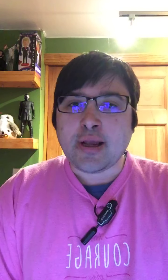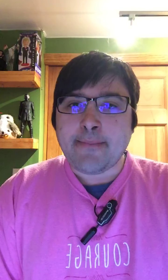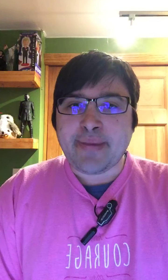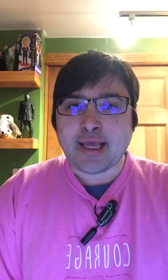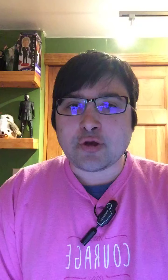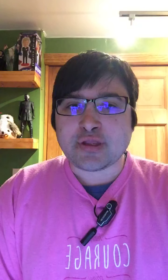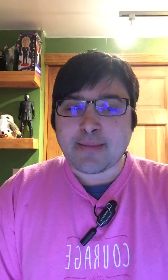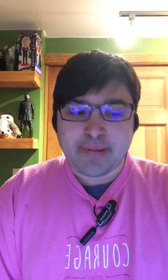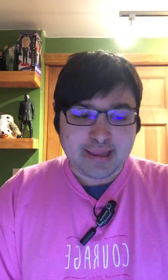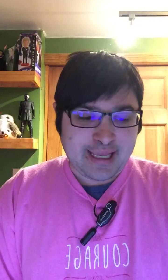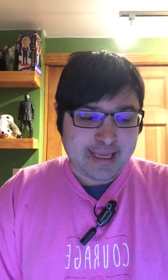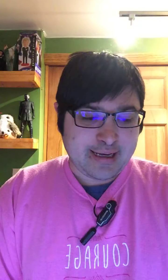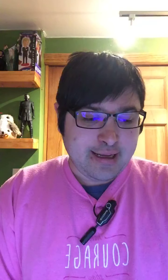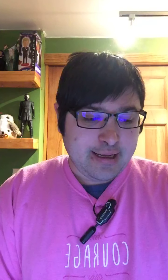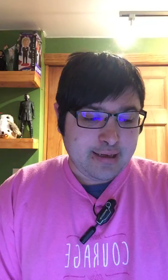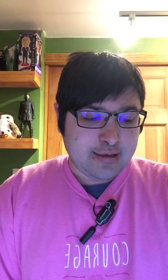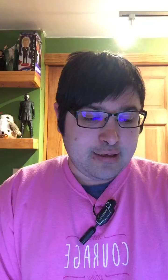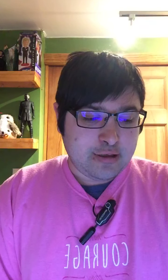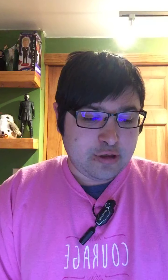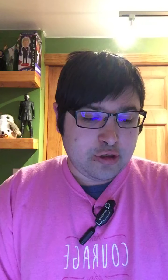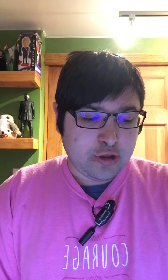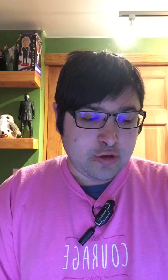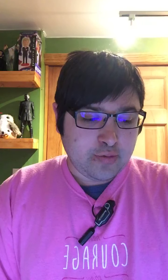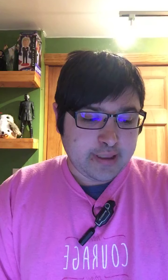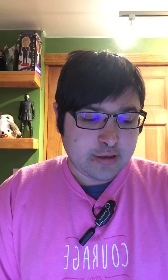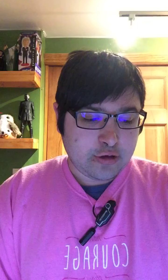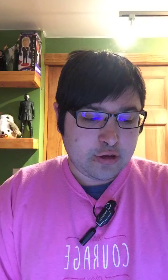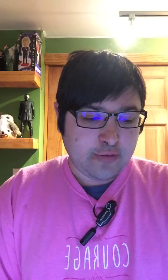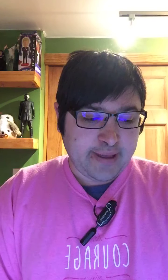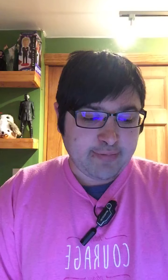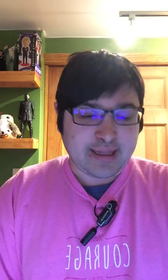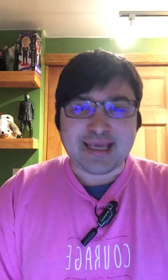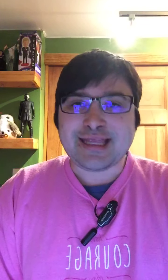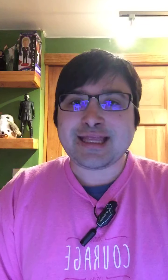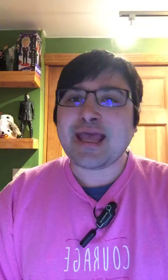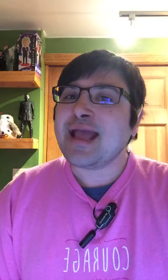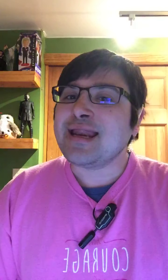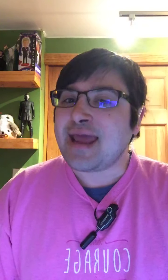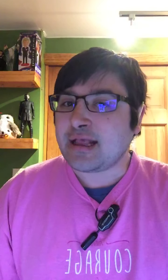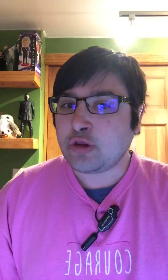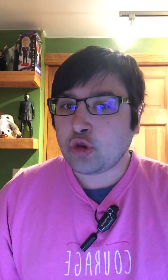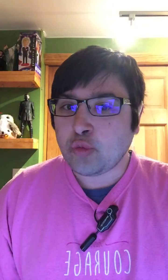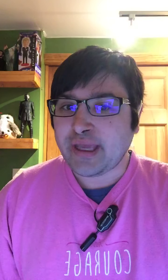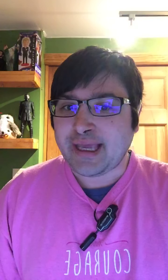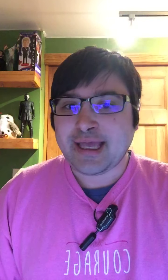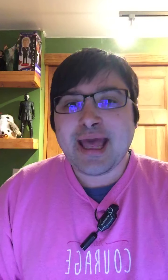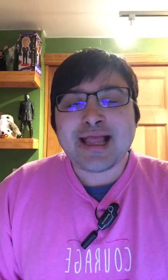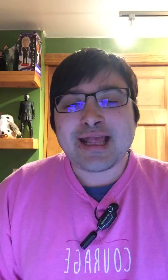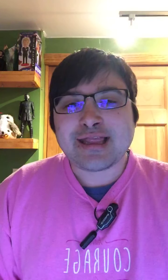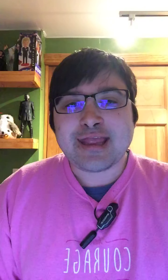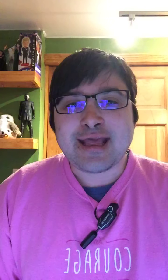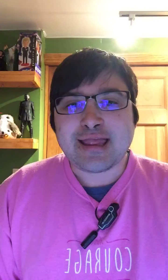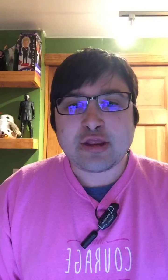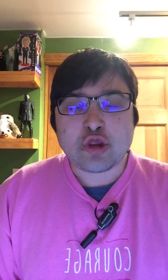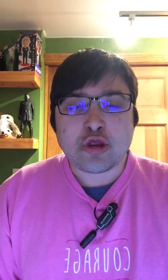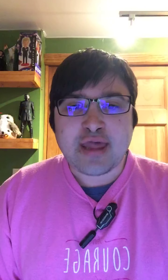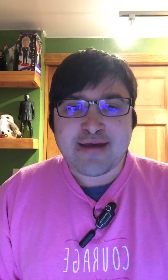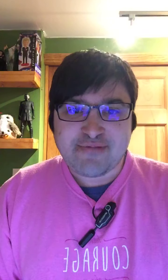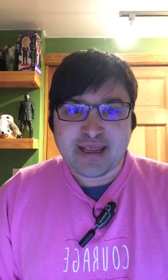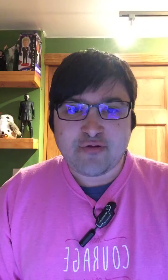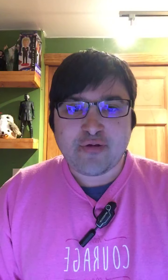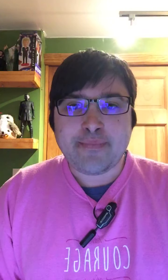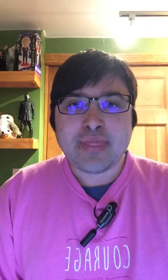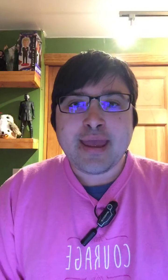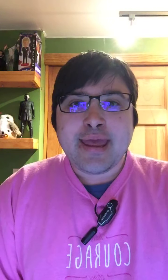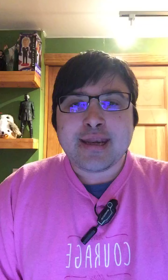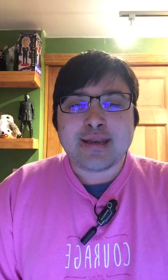Governor Baker's plan due to be released next week. Let's take a listen to that